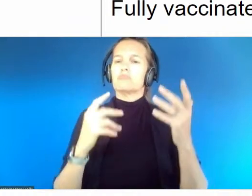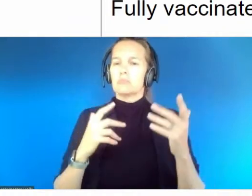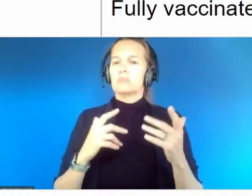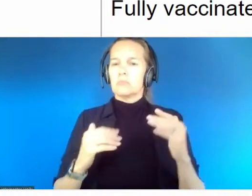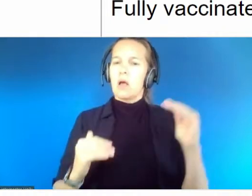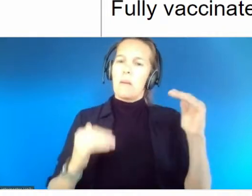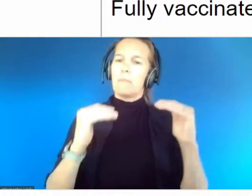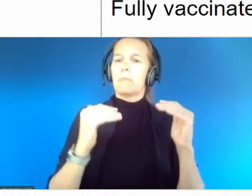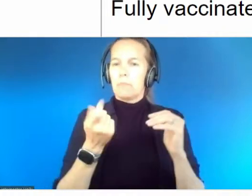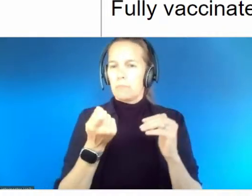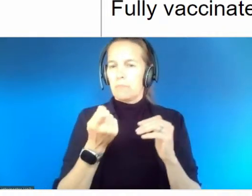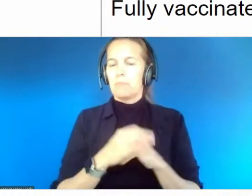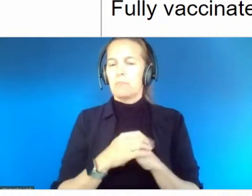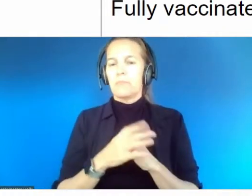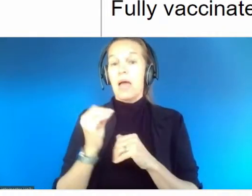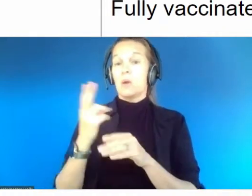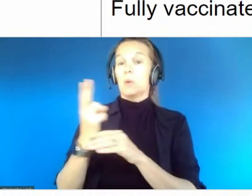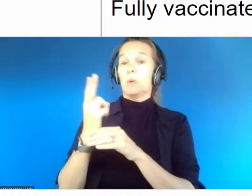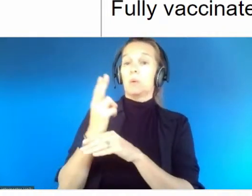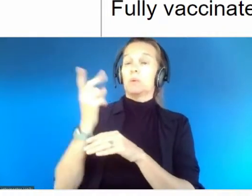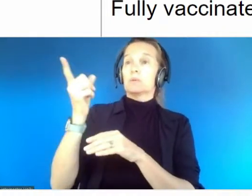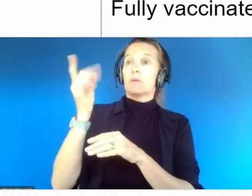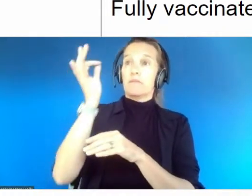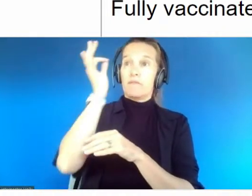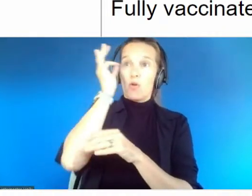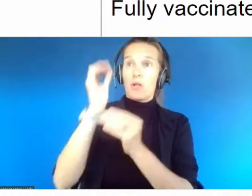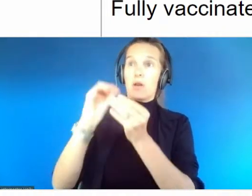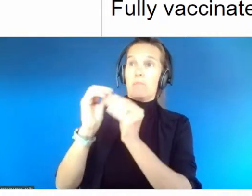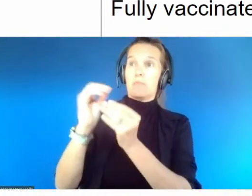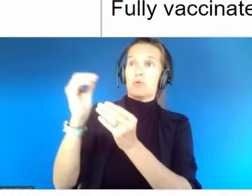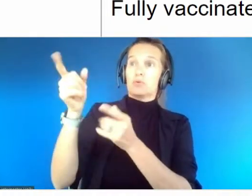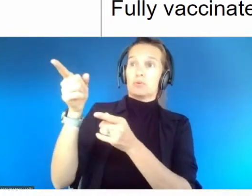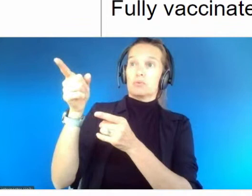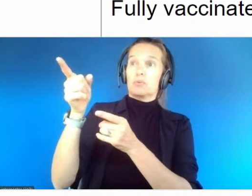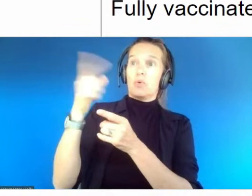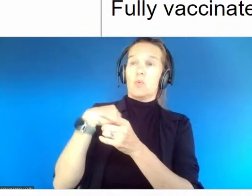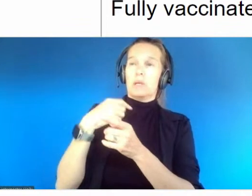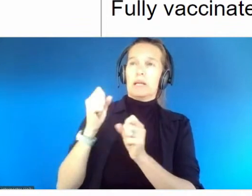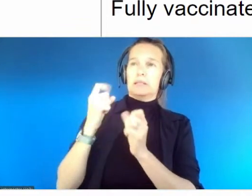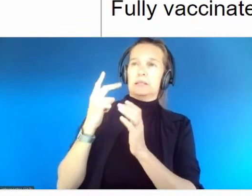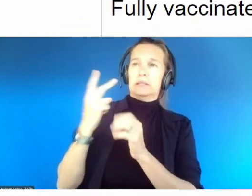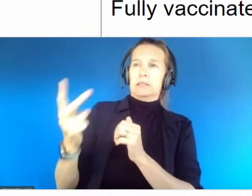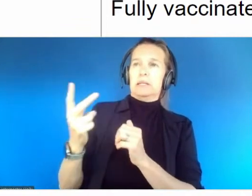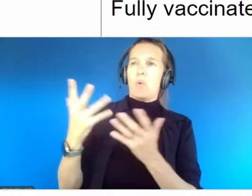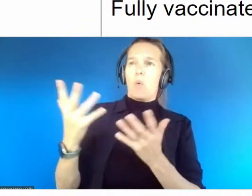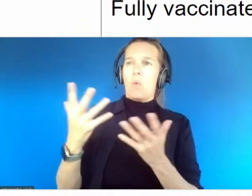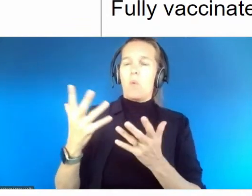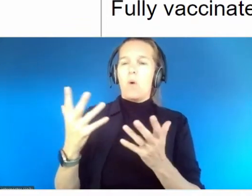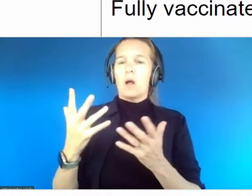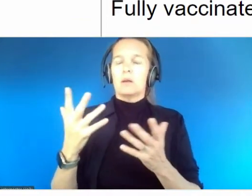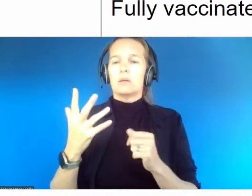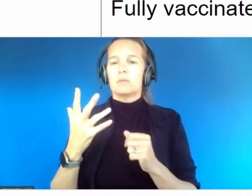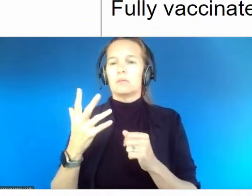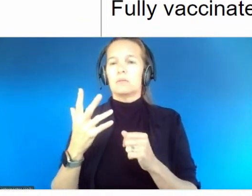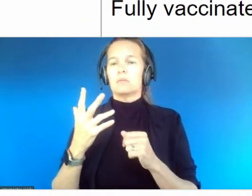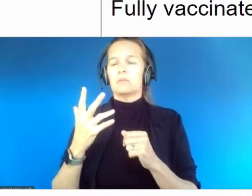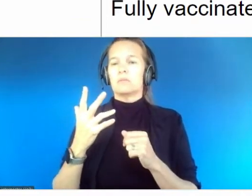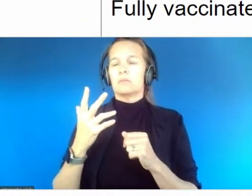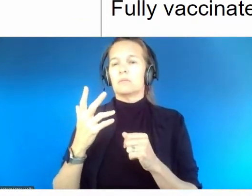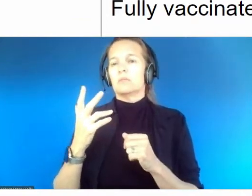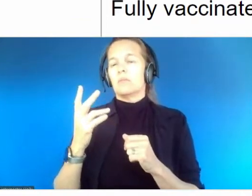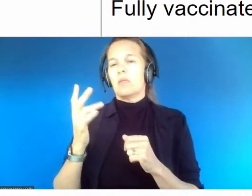also using the federal data, we're able to see a little bit better what the Indian community has been able to